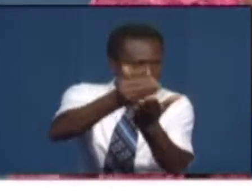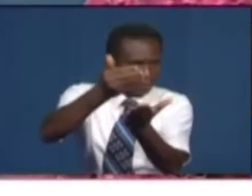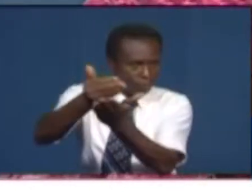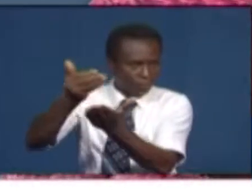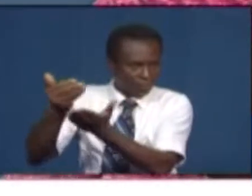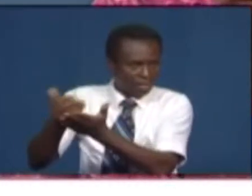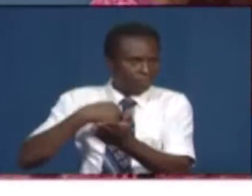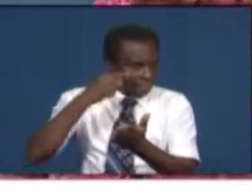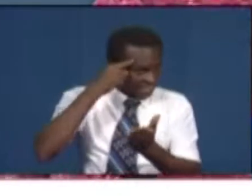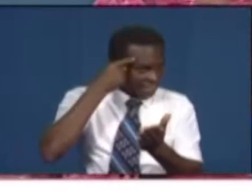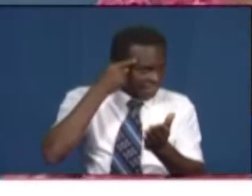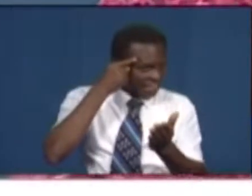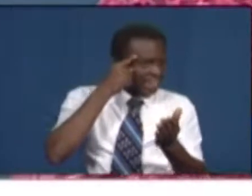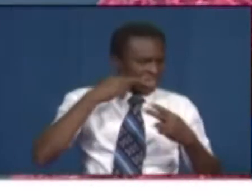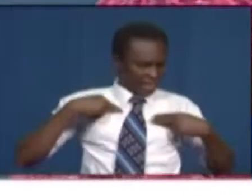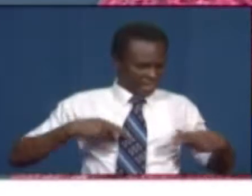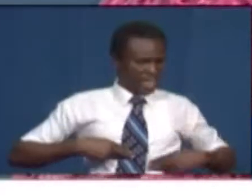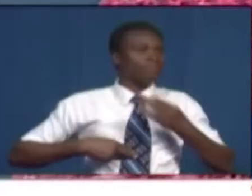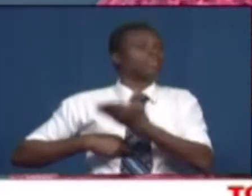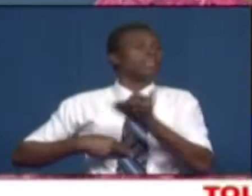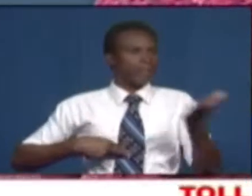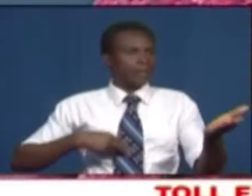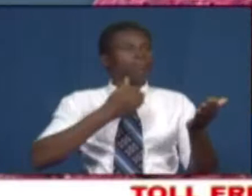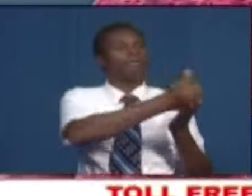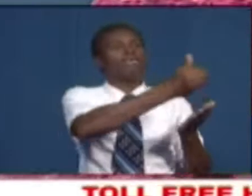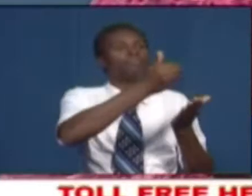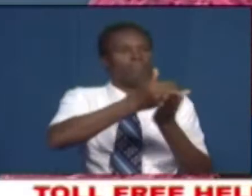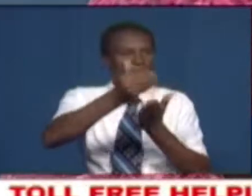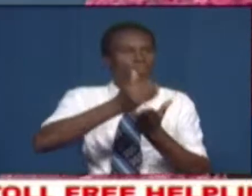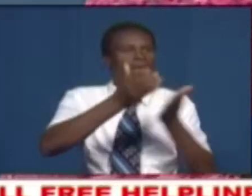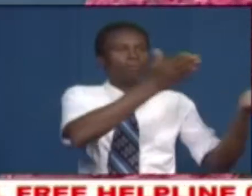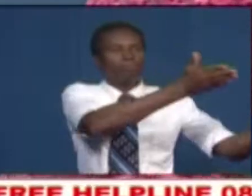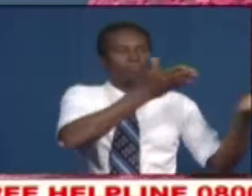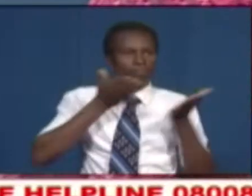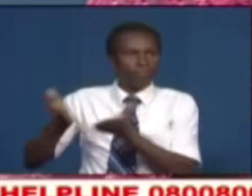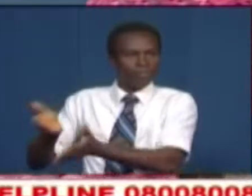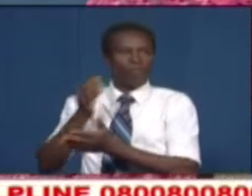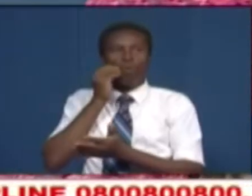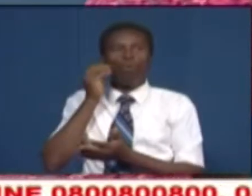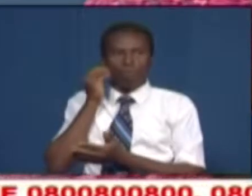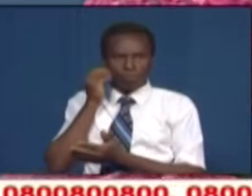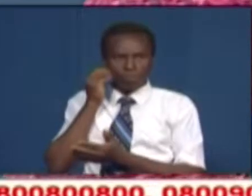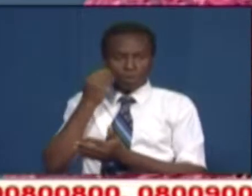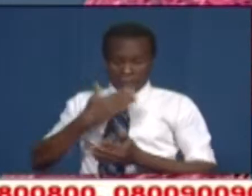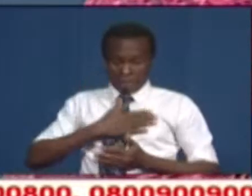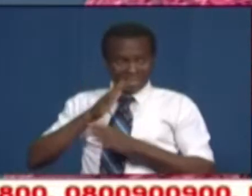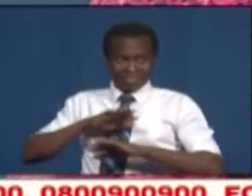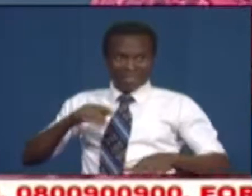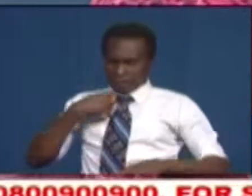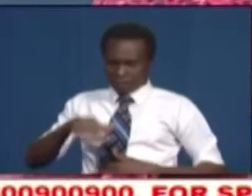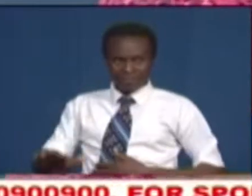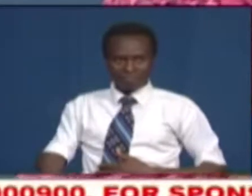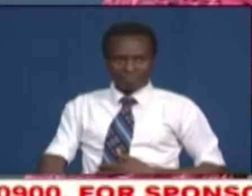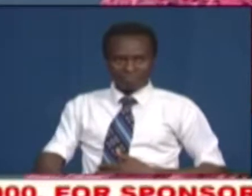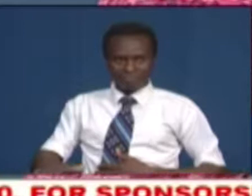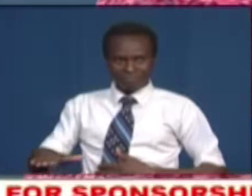healthy products, being the snack they send to school, the food they eat at home. So my children are still young. I think the girl is